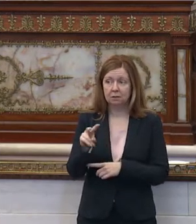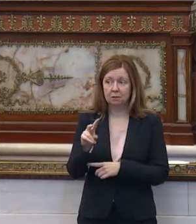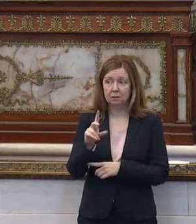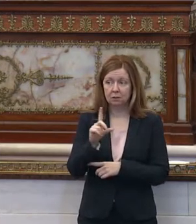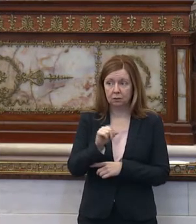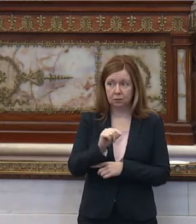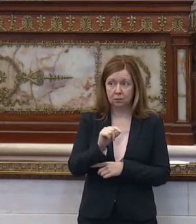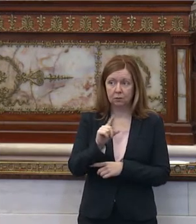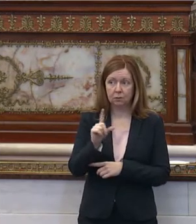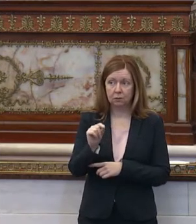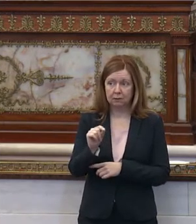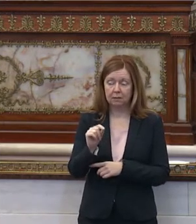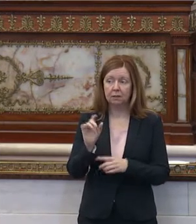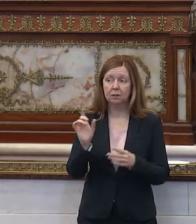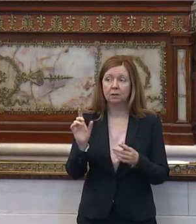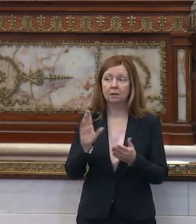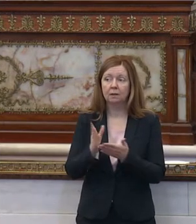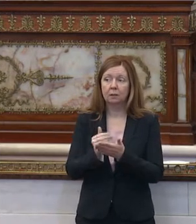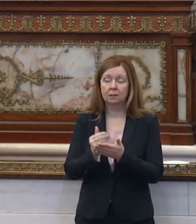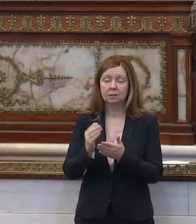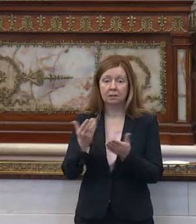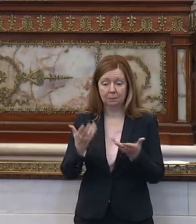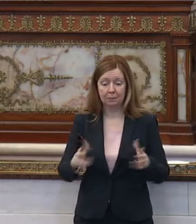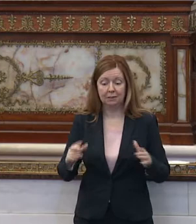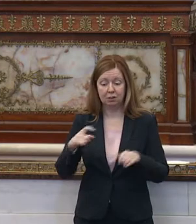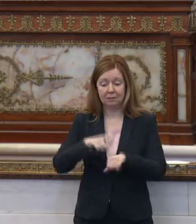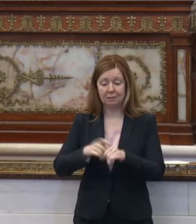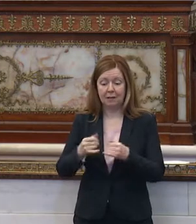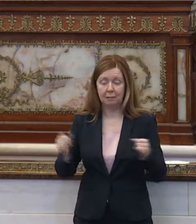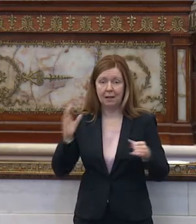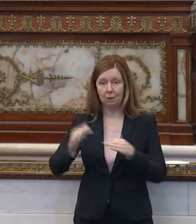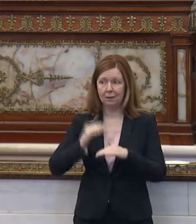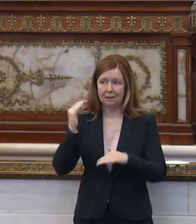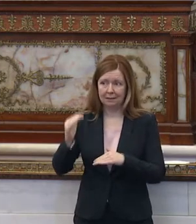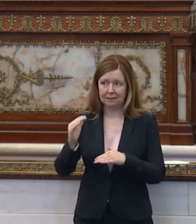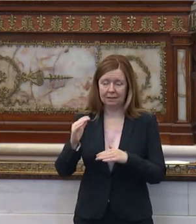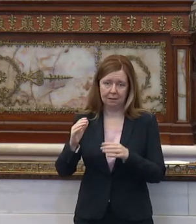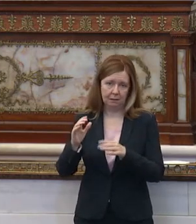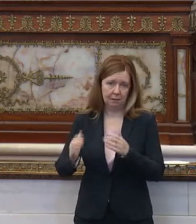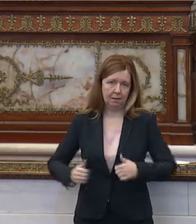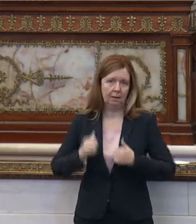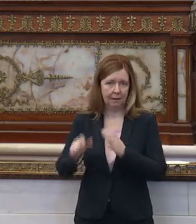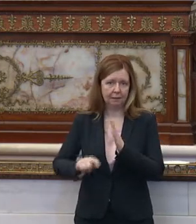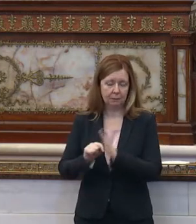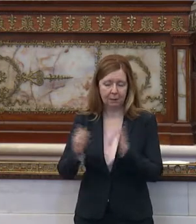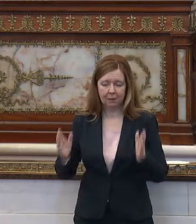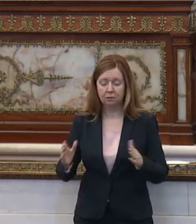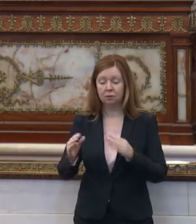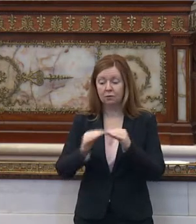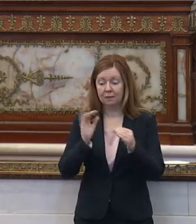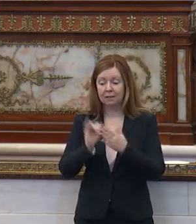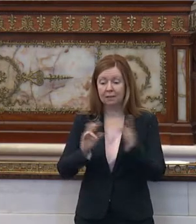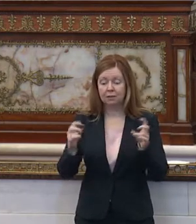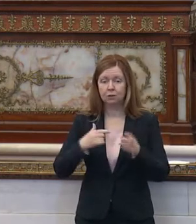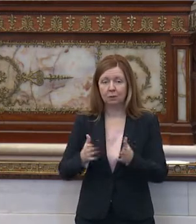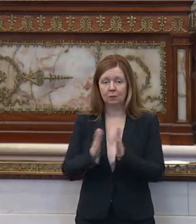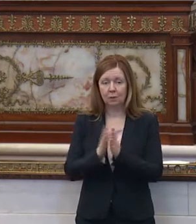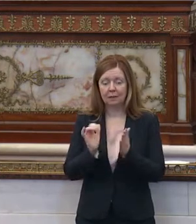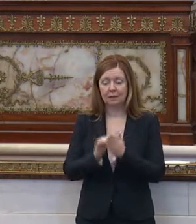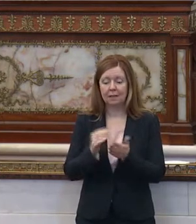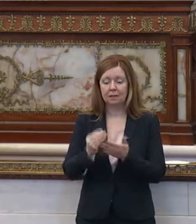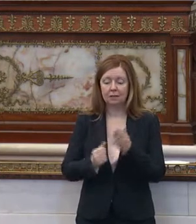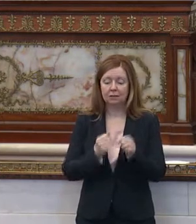budgets where the project completion timeline will exceed the approved lifespan. To remedy this issue, PGW requests that the fiscal